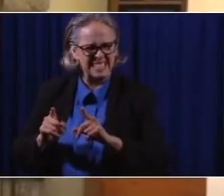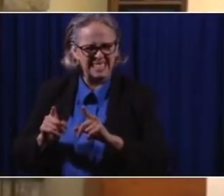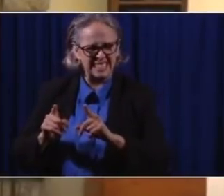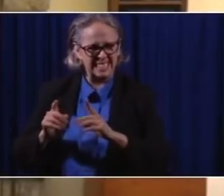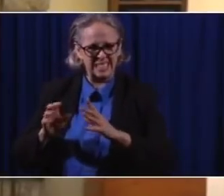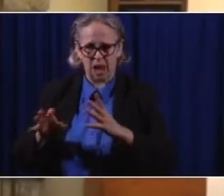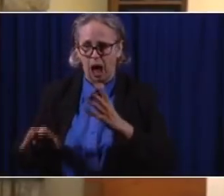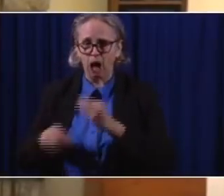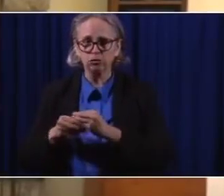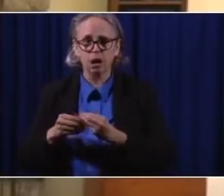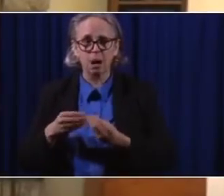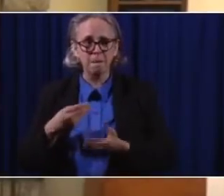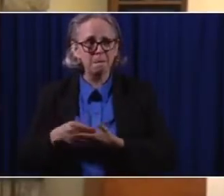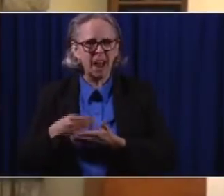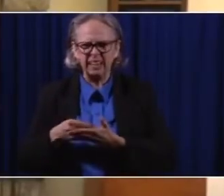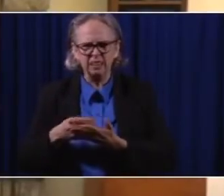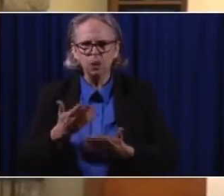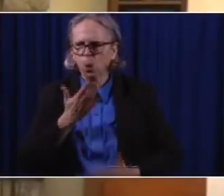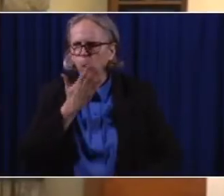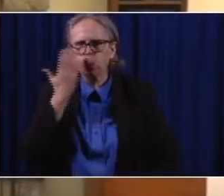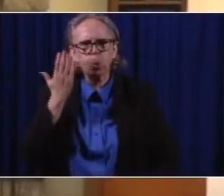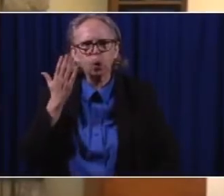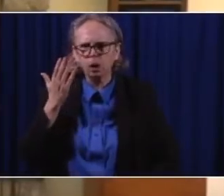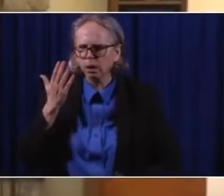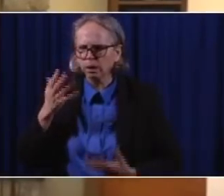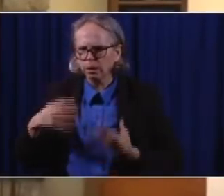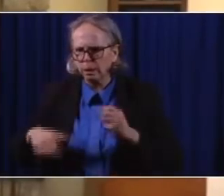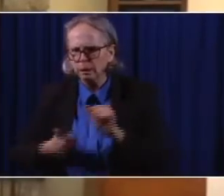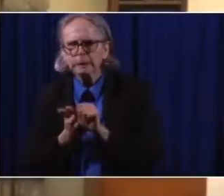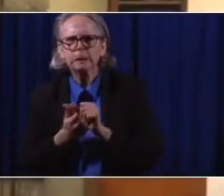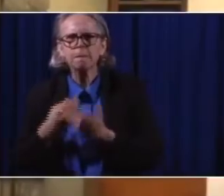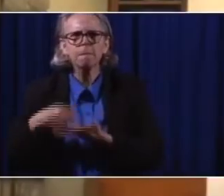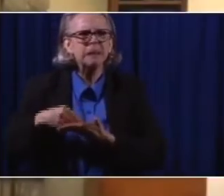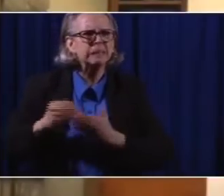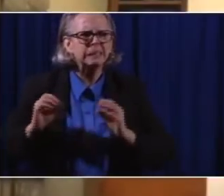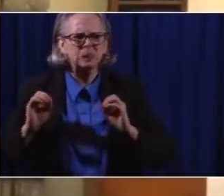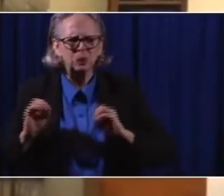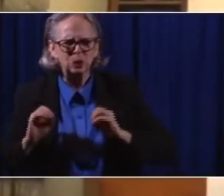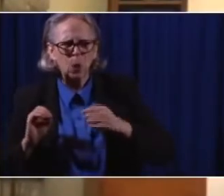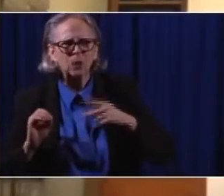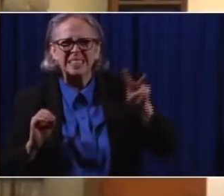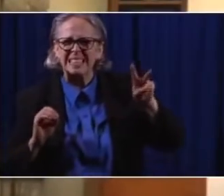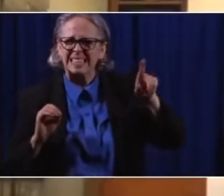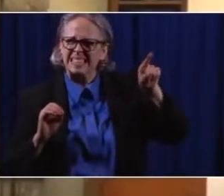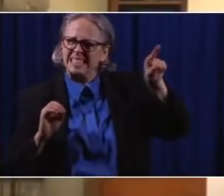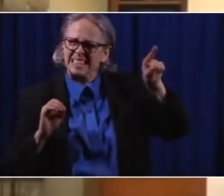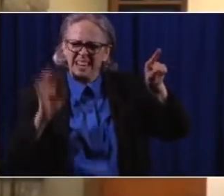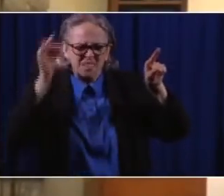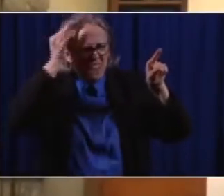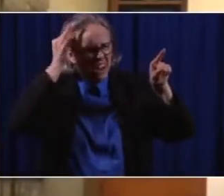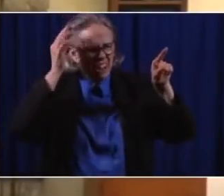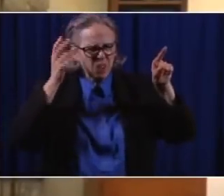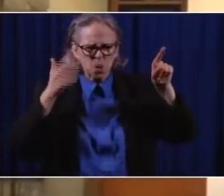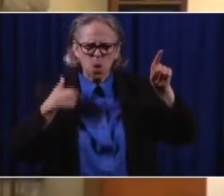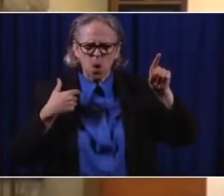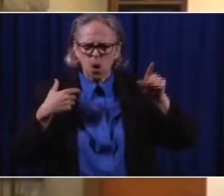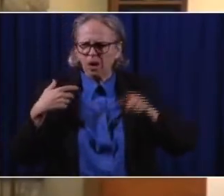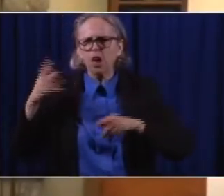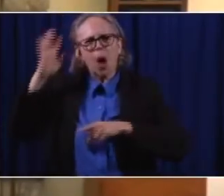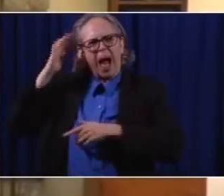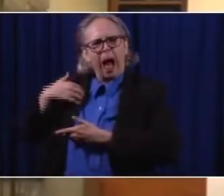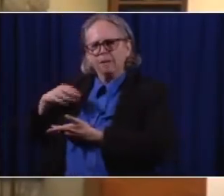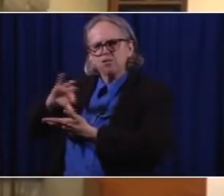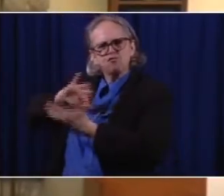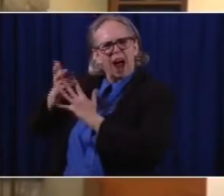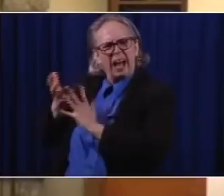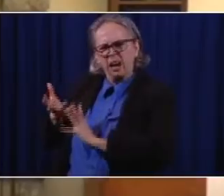some of these things that we know really need to be done. So we're holding money back. We keep thinking there's probably going to be a